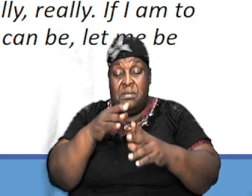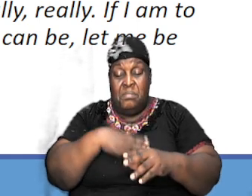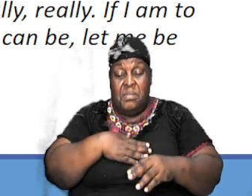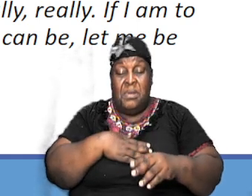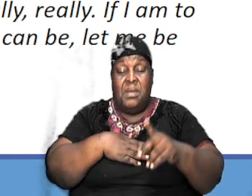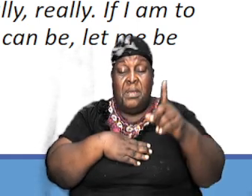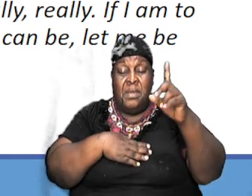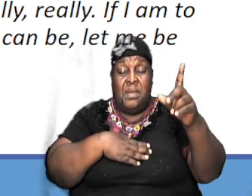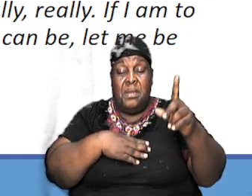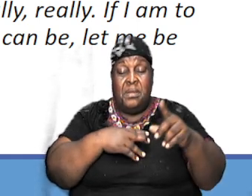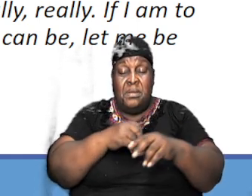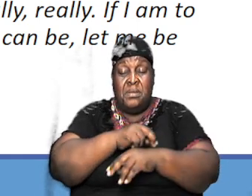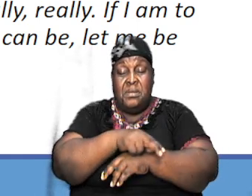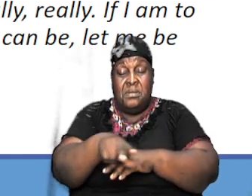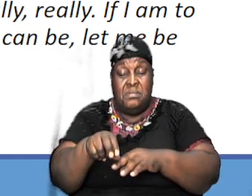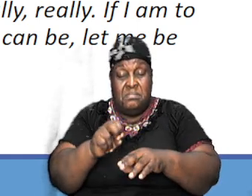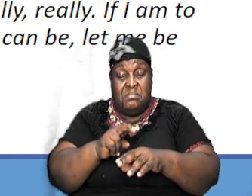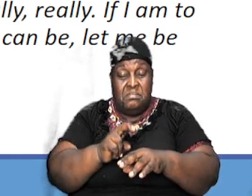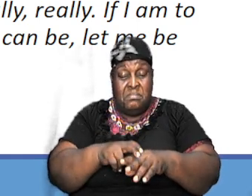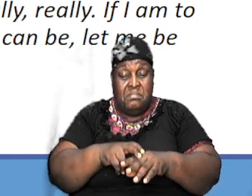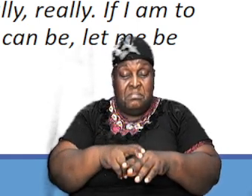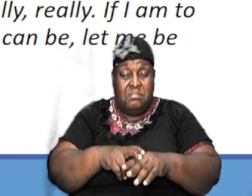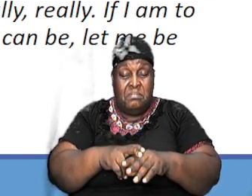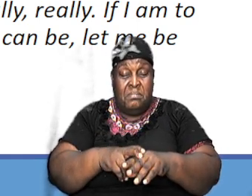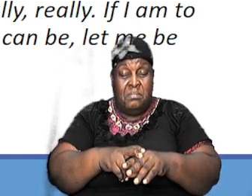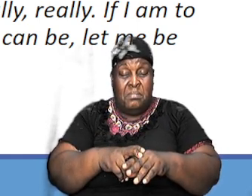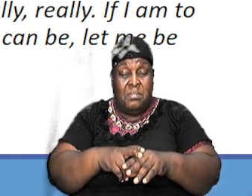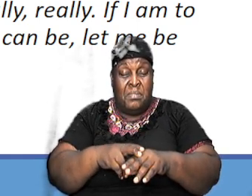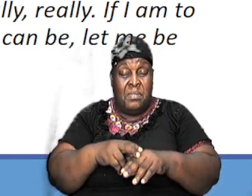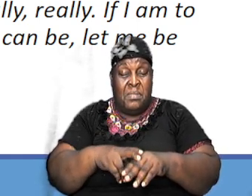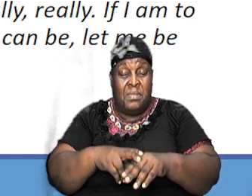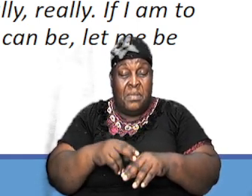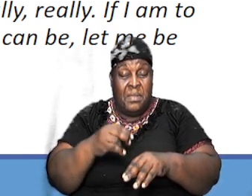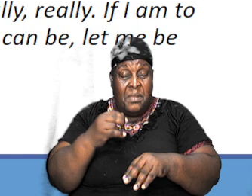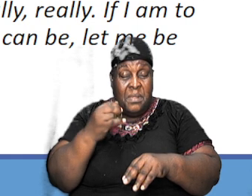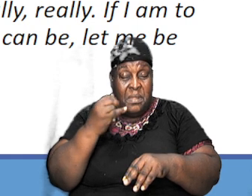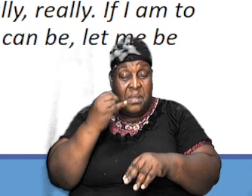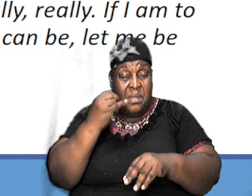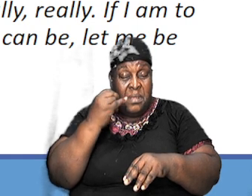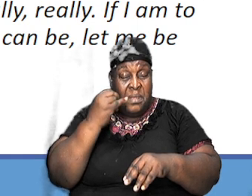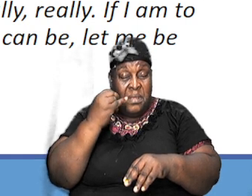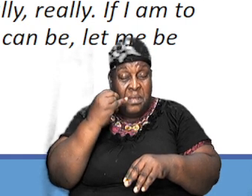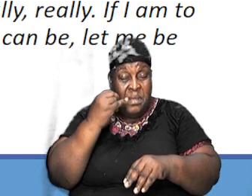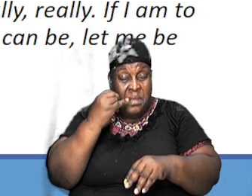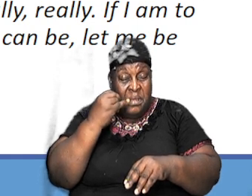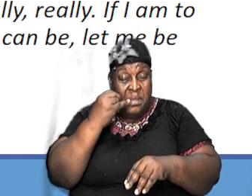necessarily eternal. If I am to give myself a name